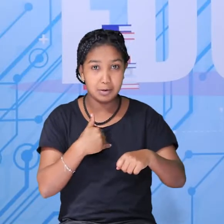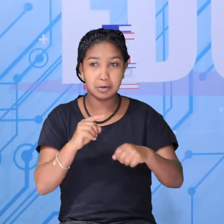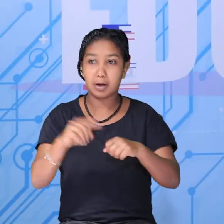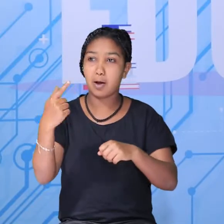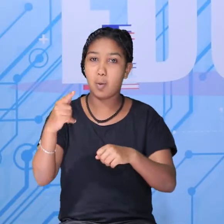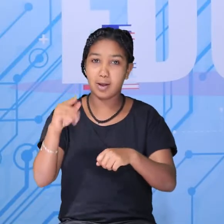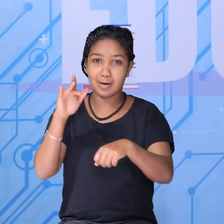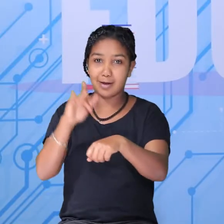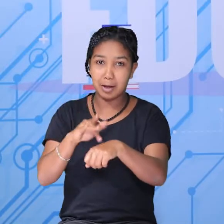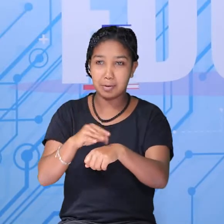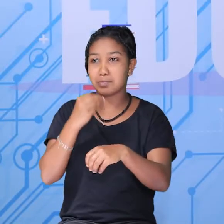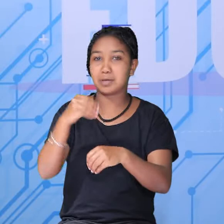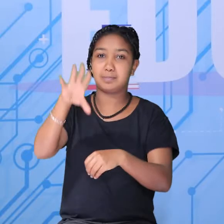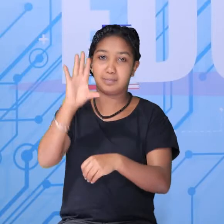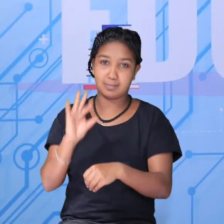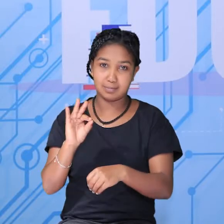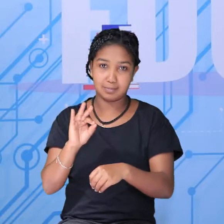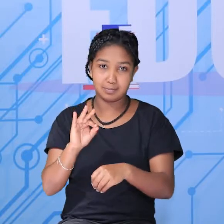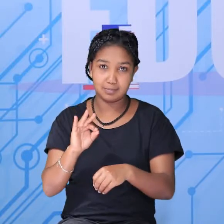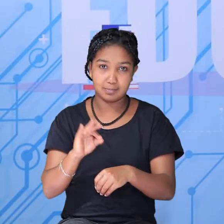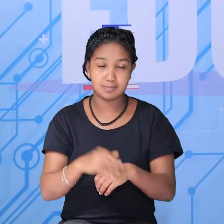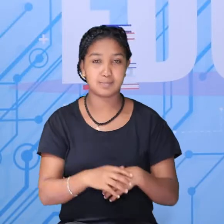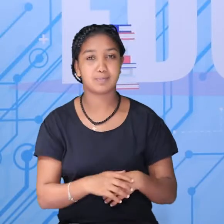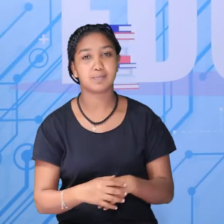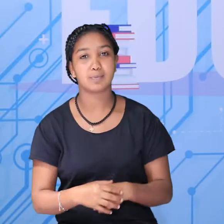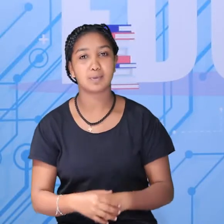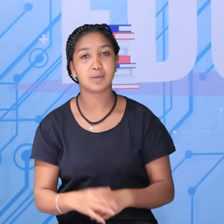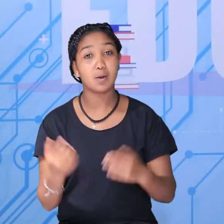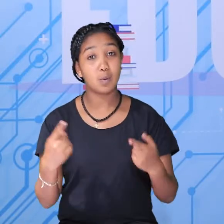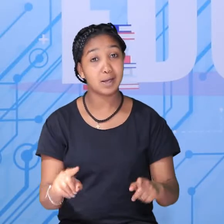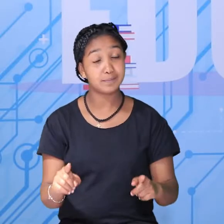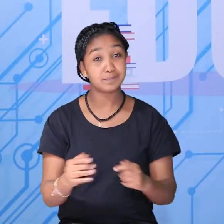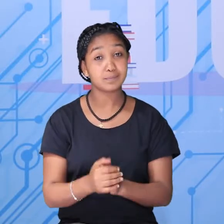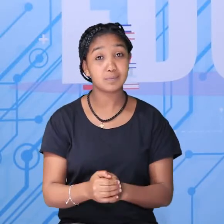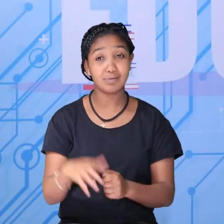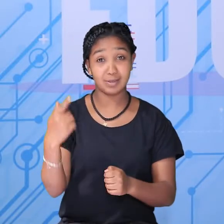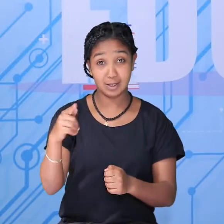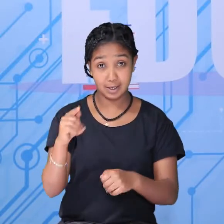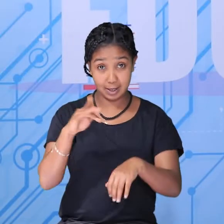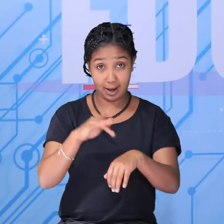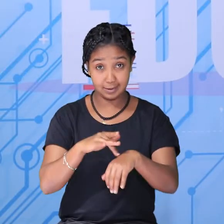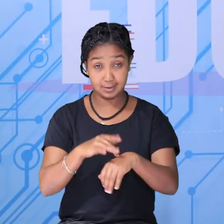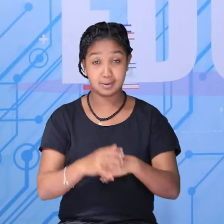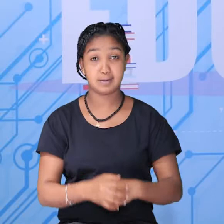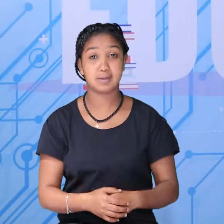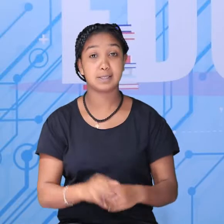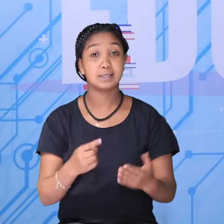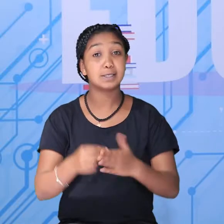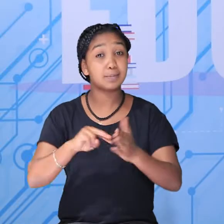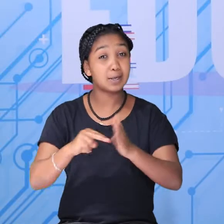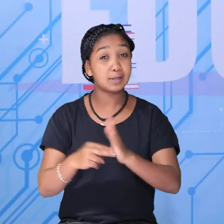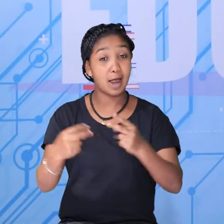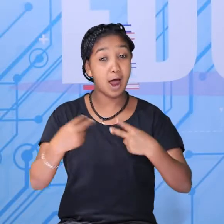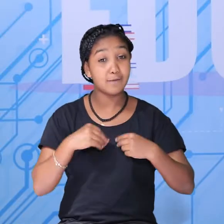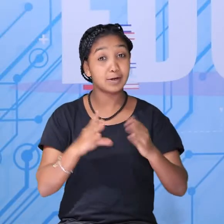have repeated touching the lever when the green lights lit. This means